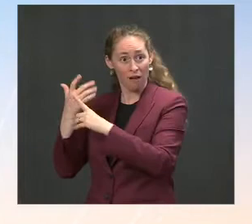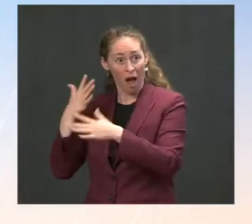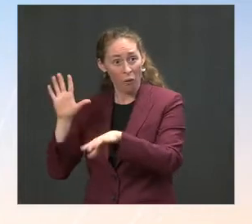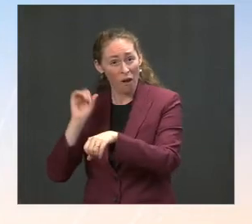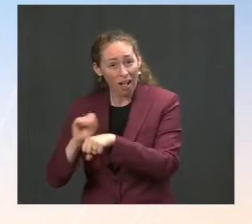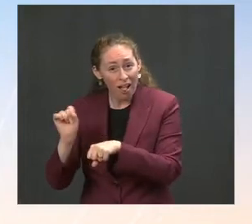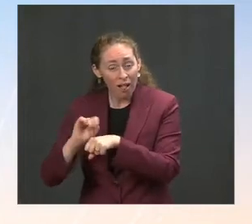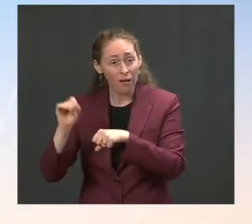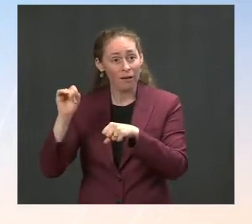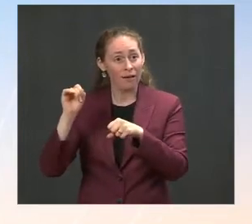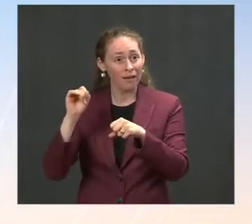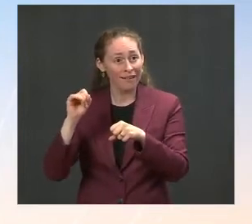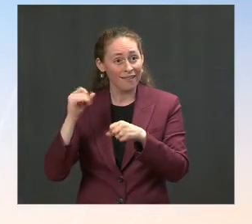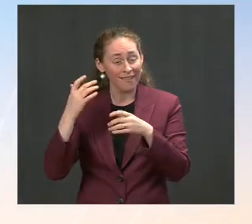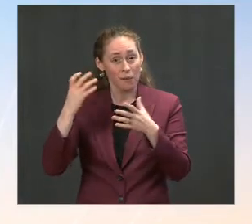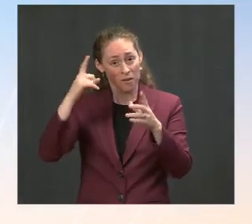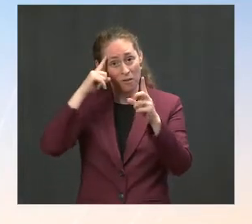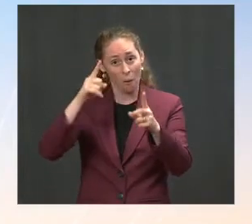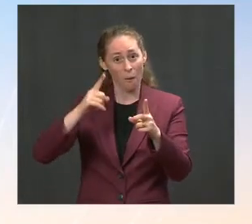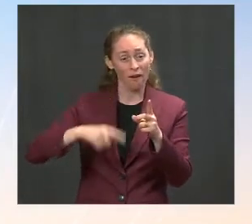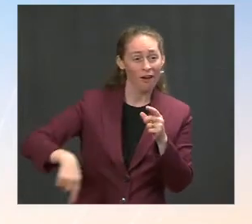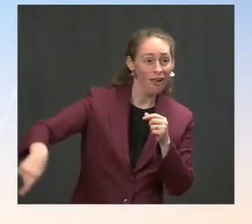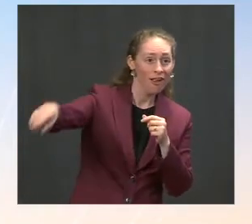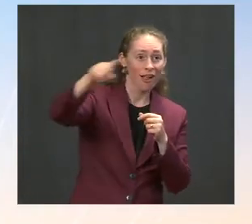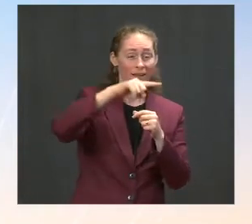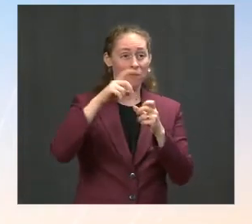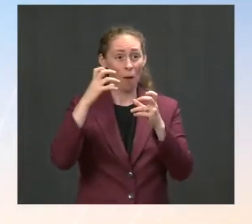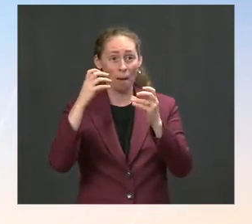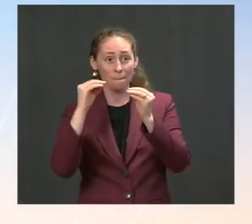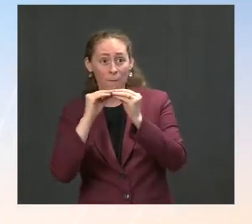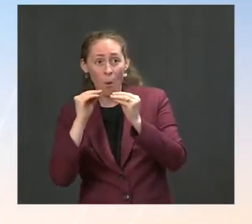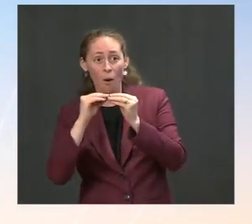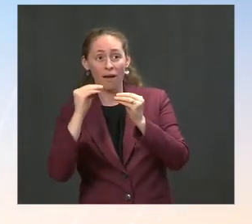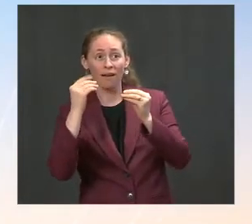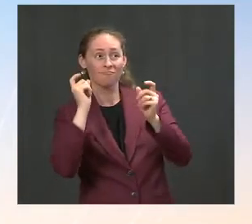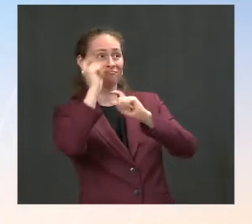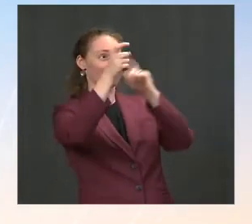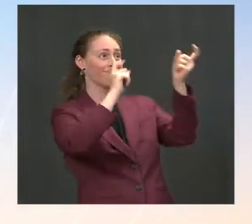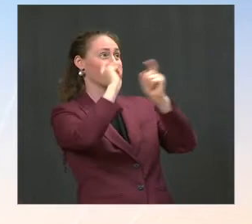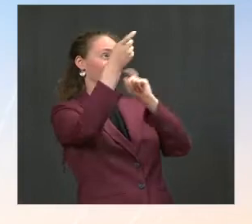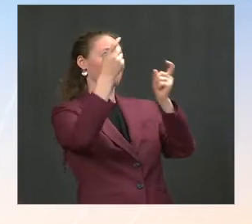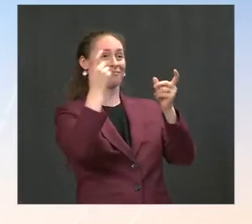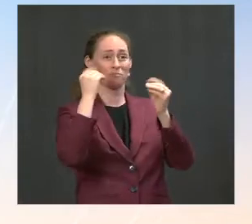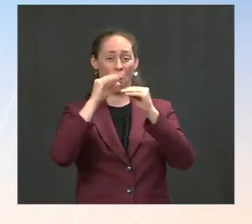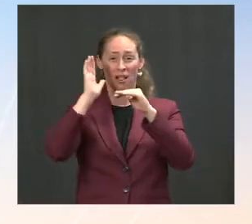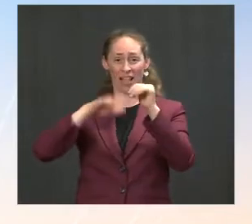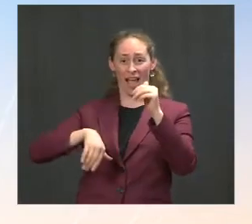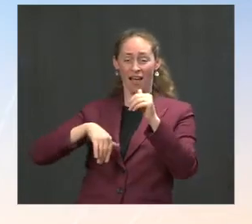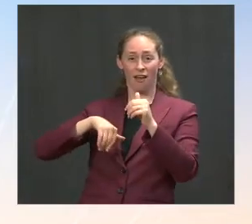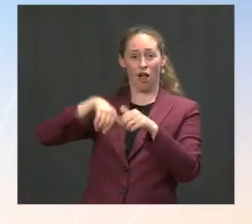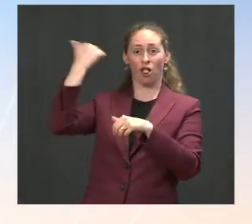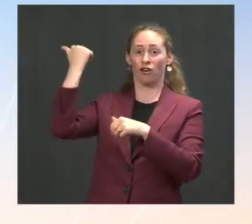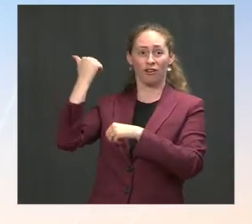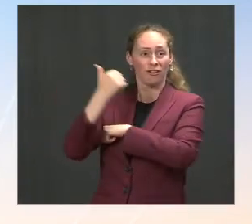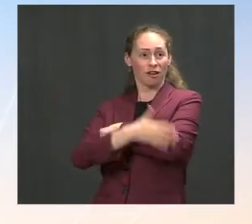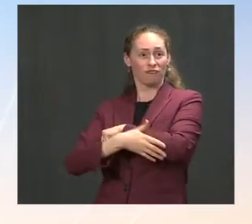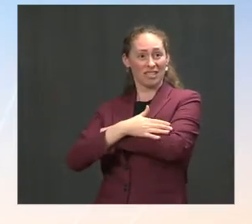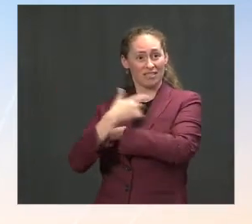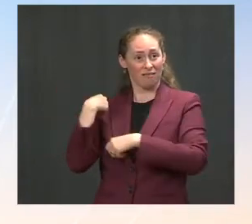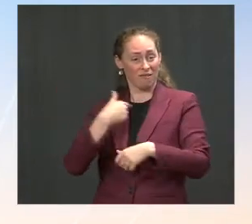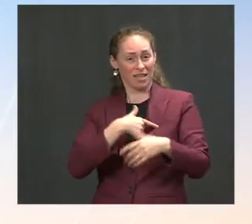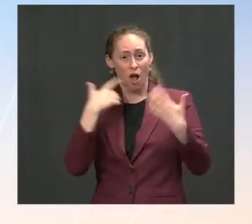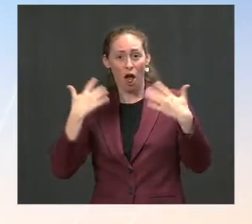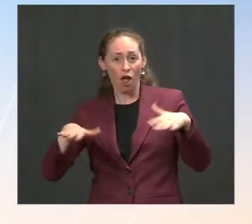American is vaccinated and donating more to the world than any other country and ensuring we're expanding accessibility